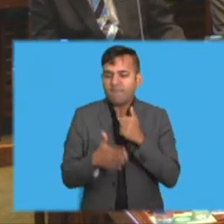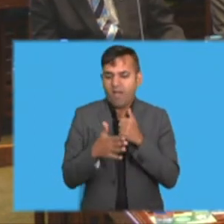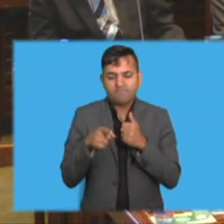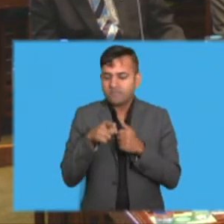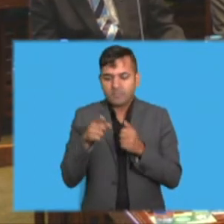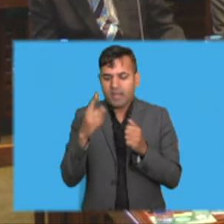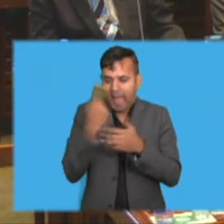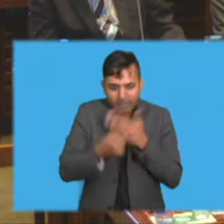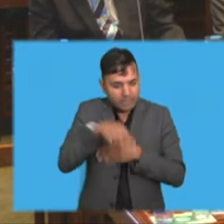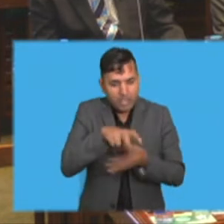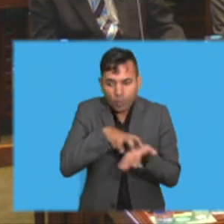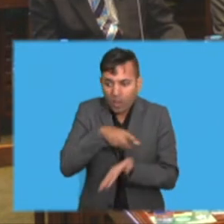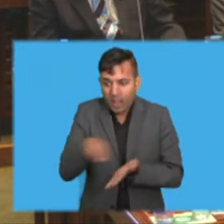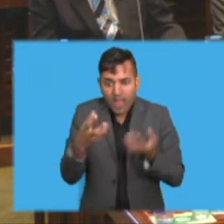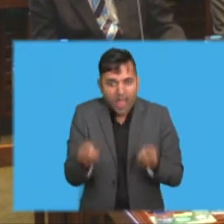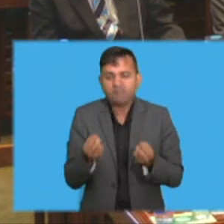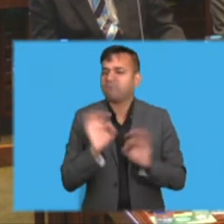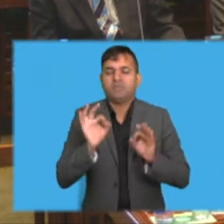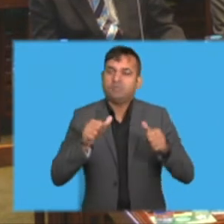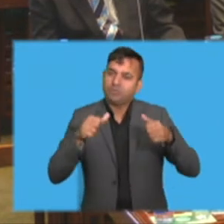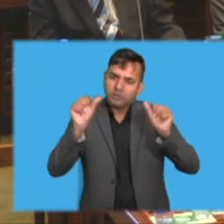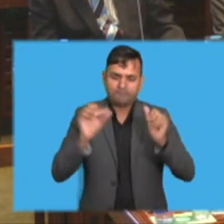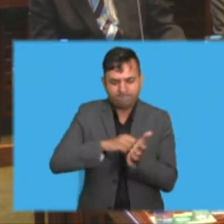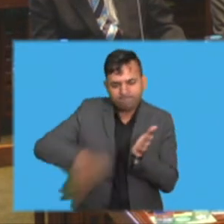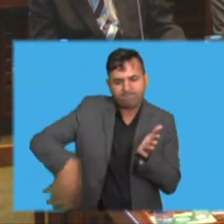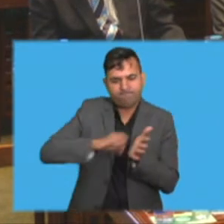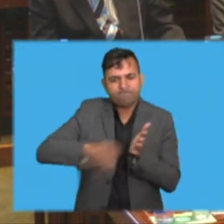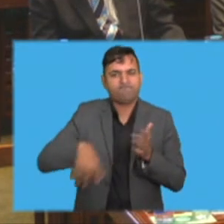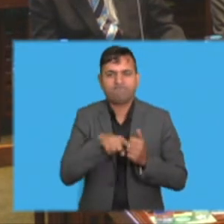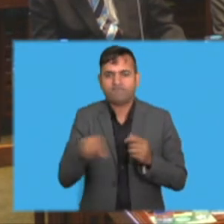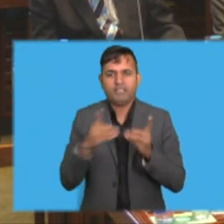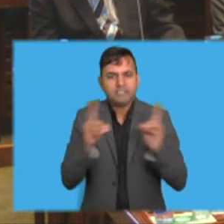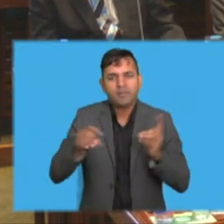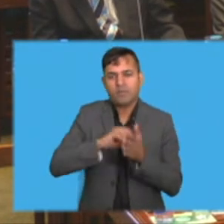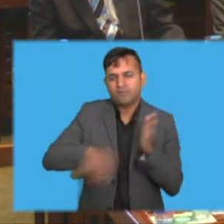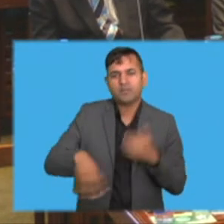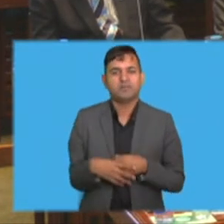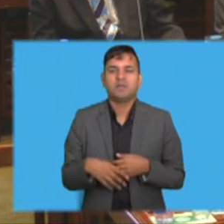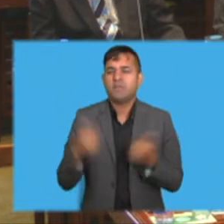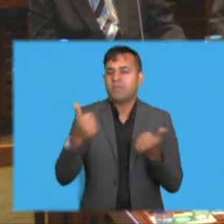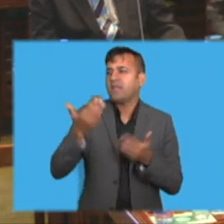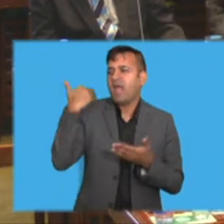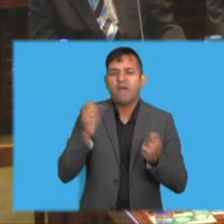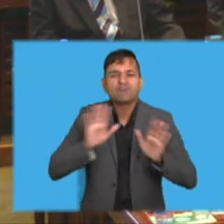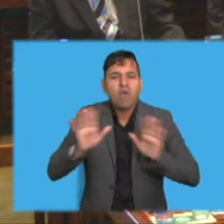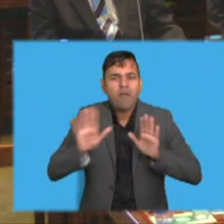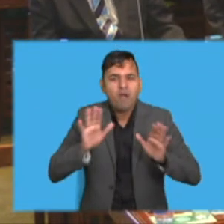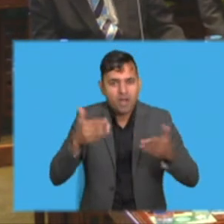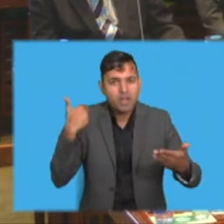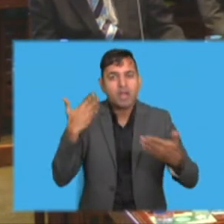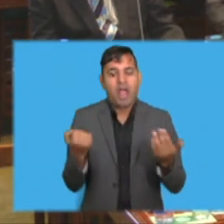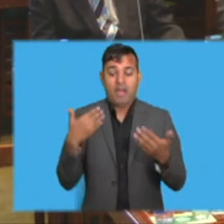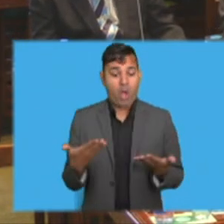Because we cannot afford to take backward steps. We need more. more than ever